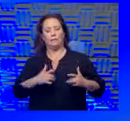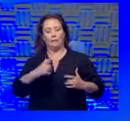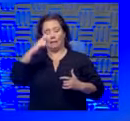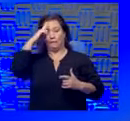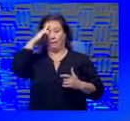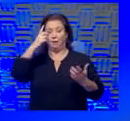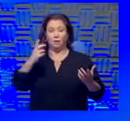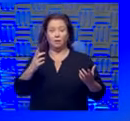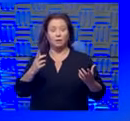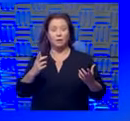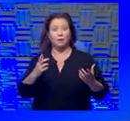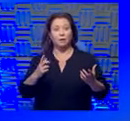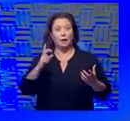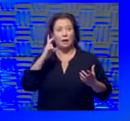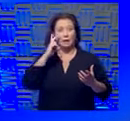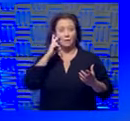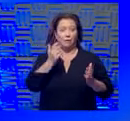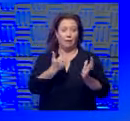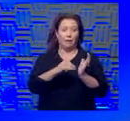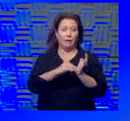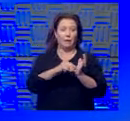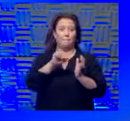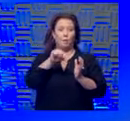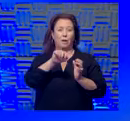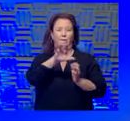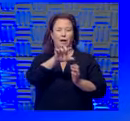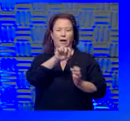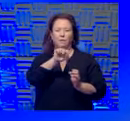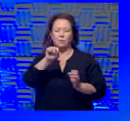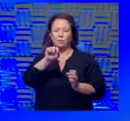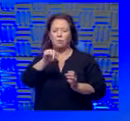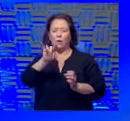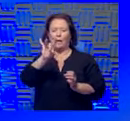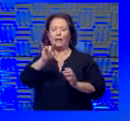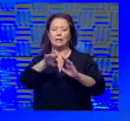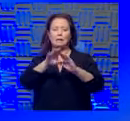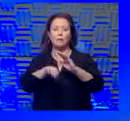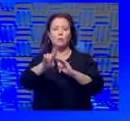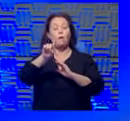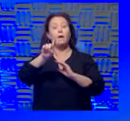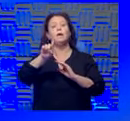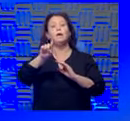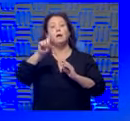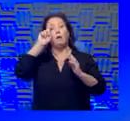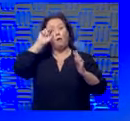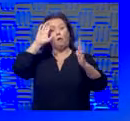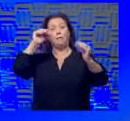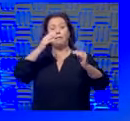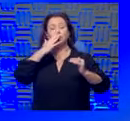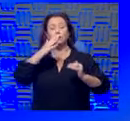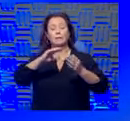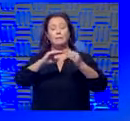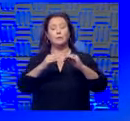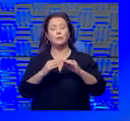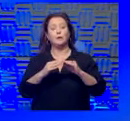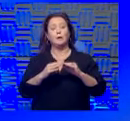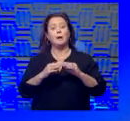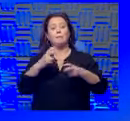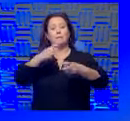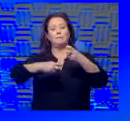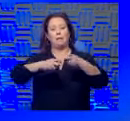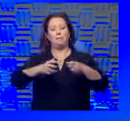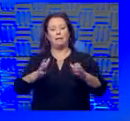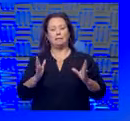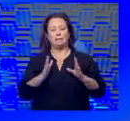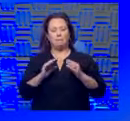probably, I saw certainly, again, 0.5 to 0.8, certainly under 1. Hopefully that's a good thing. The problem is even that small